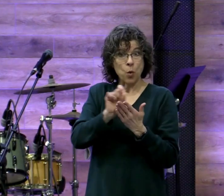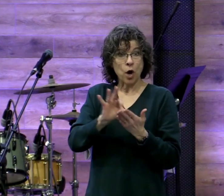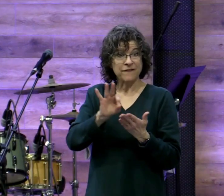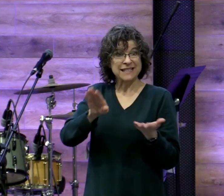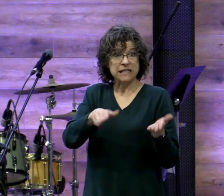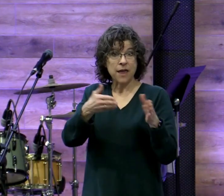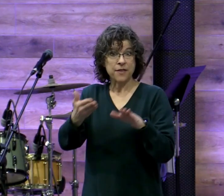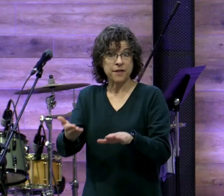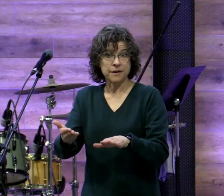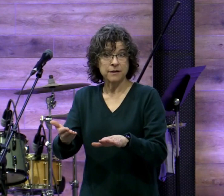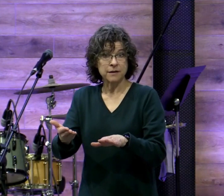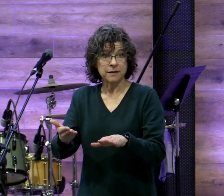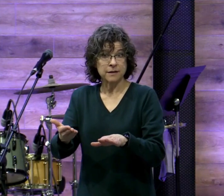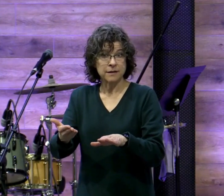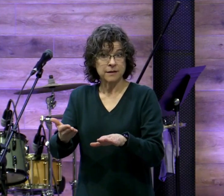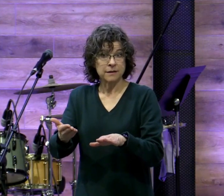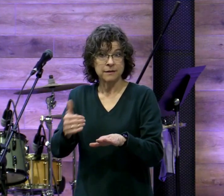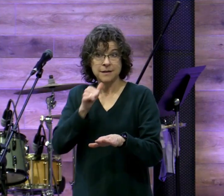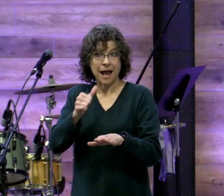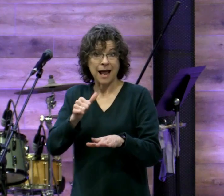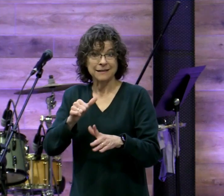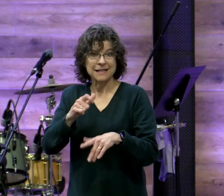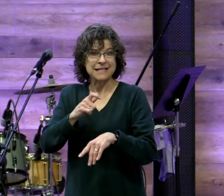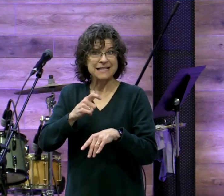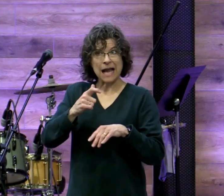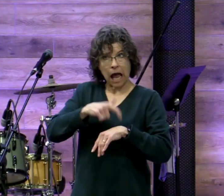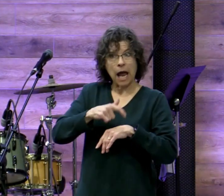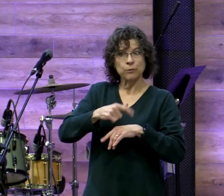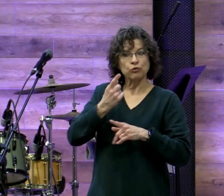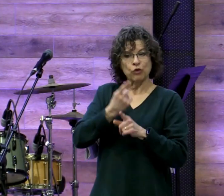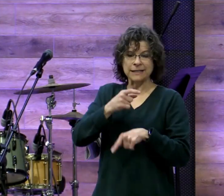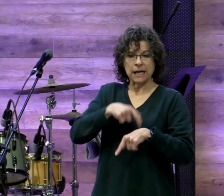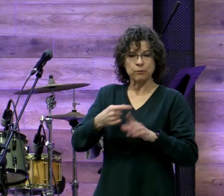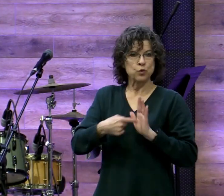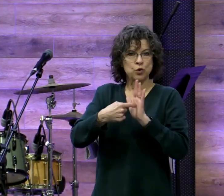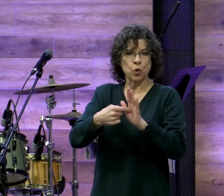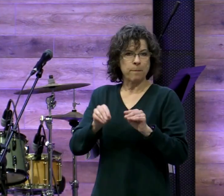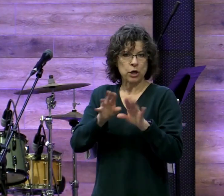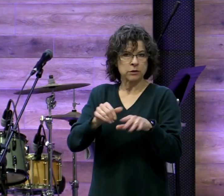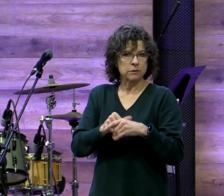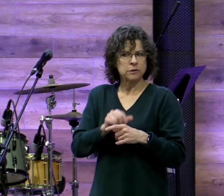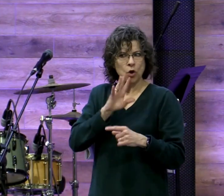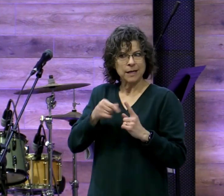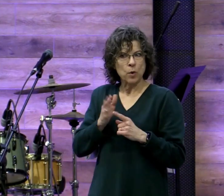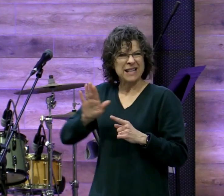room, when you go to a wedding, what do you inevitably begin to think about?